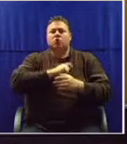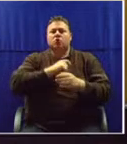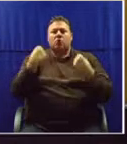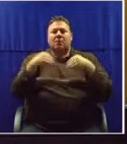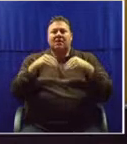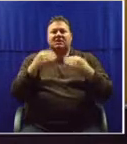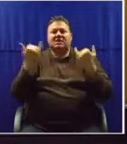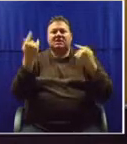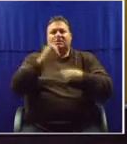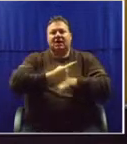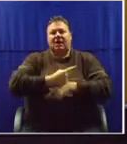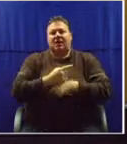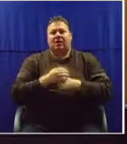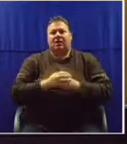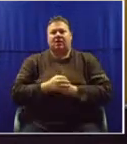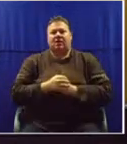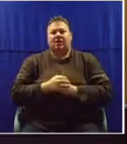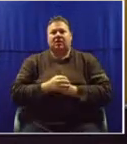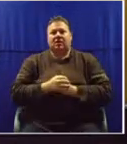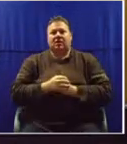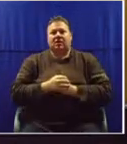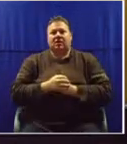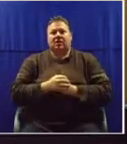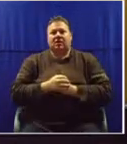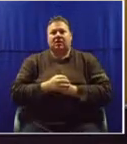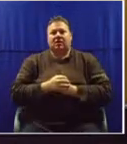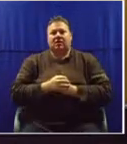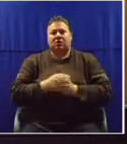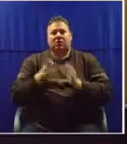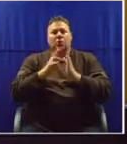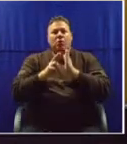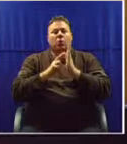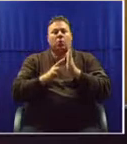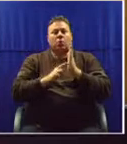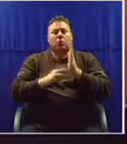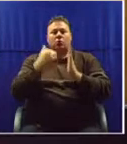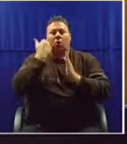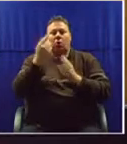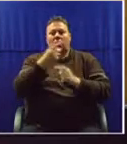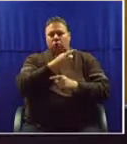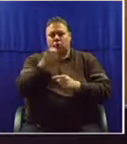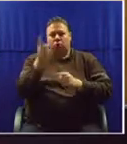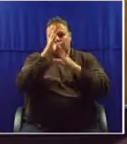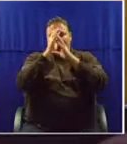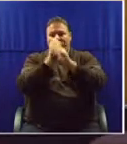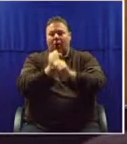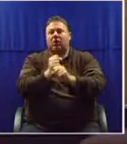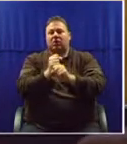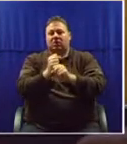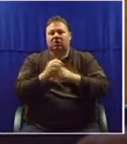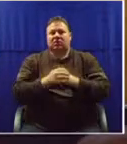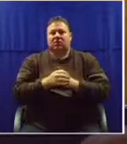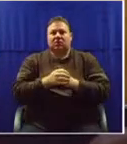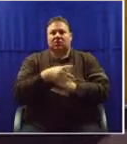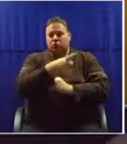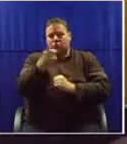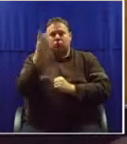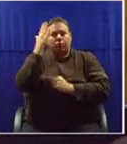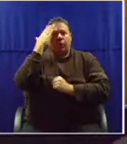day. Now, there are certain things, rules I want to draw your attention to, which you are quite familiar